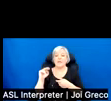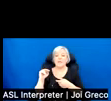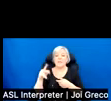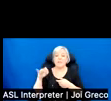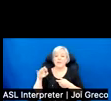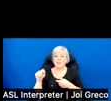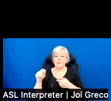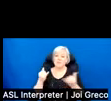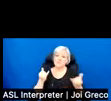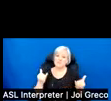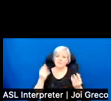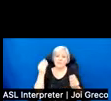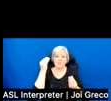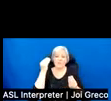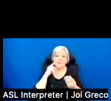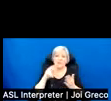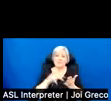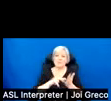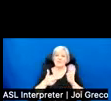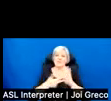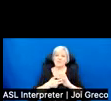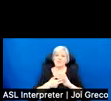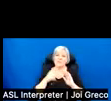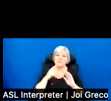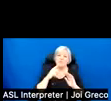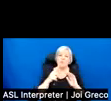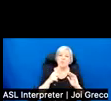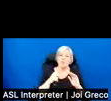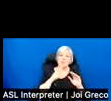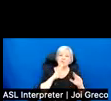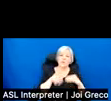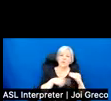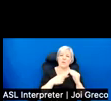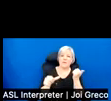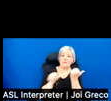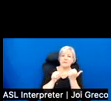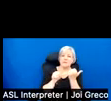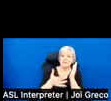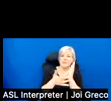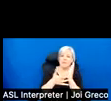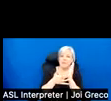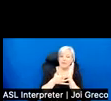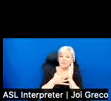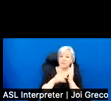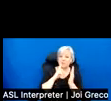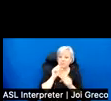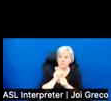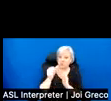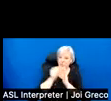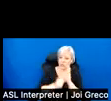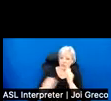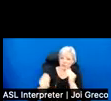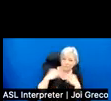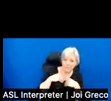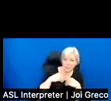to look at the definition and scope of what we're saying when we talk about assistive technology. What's this new form of technology that